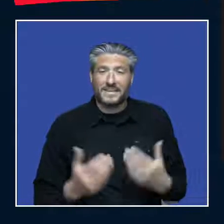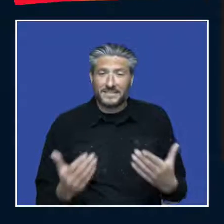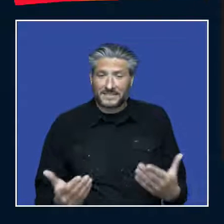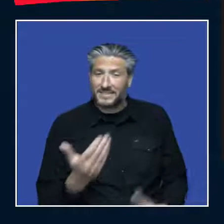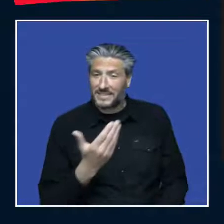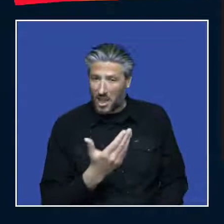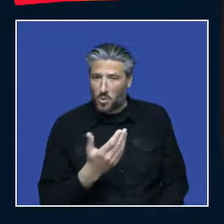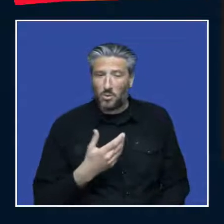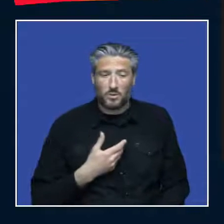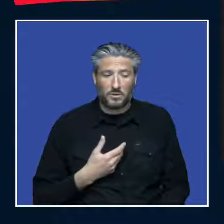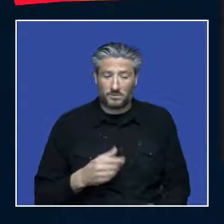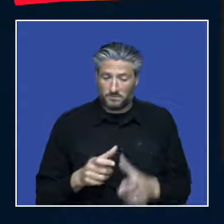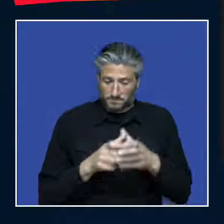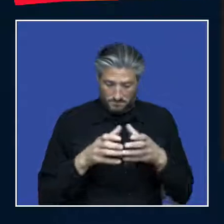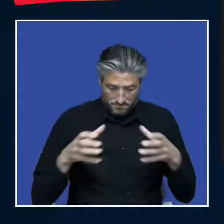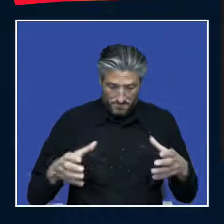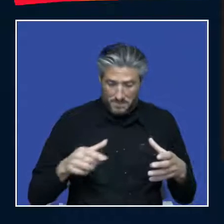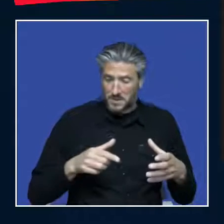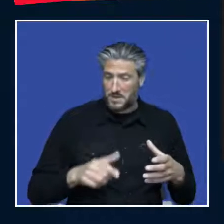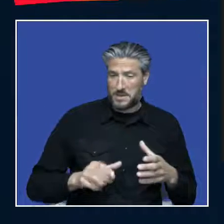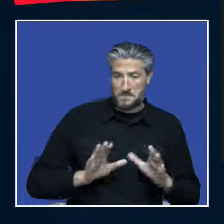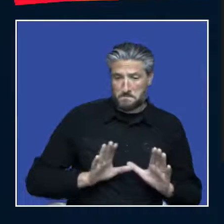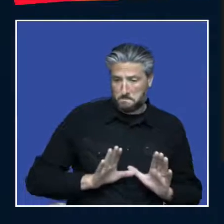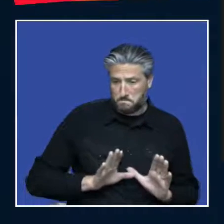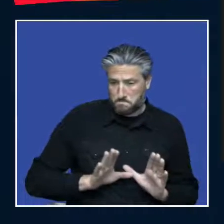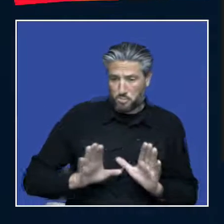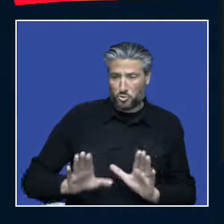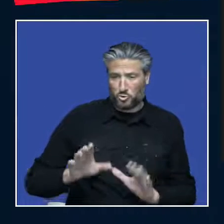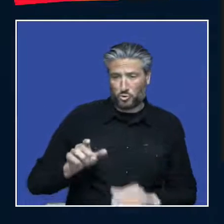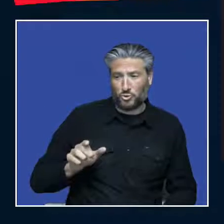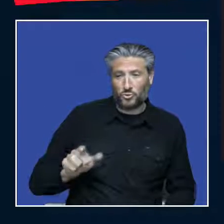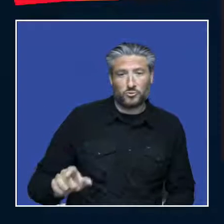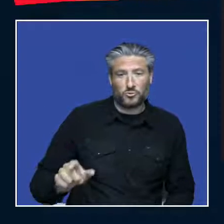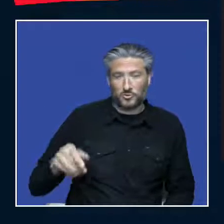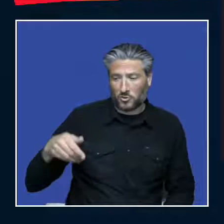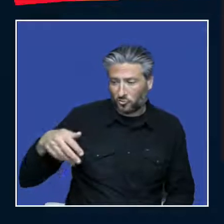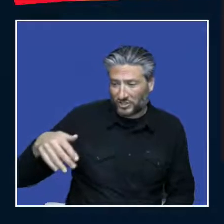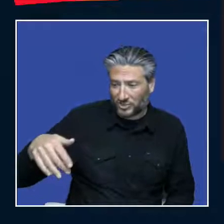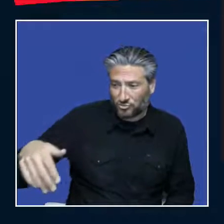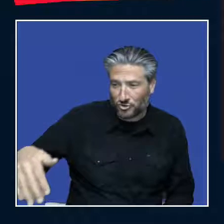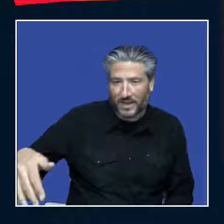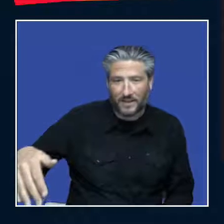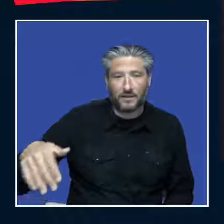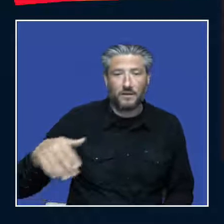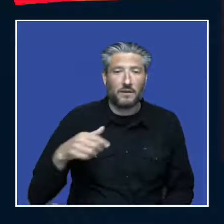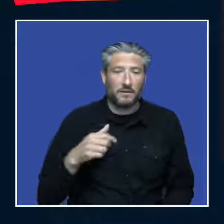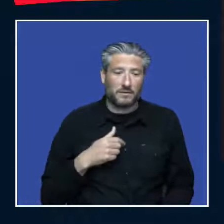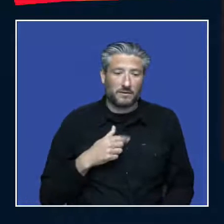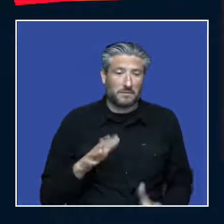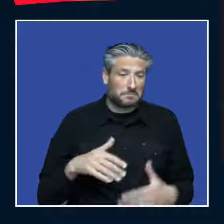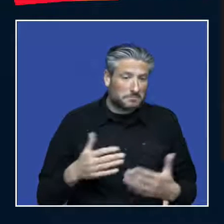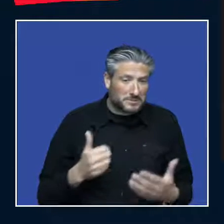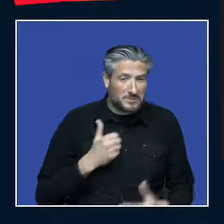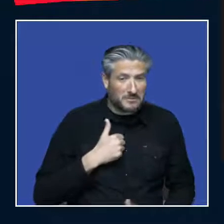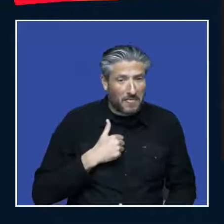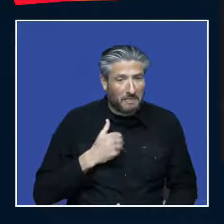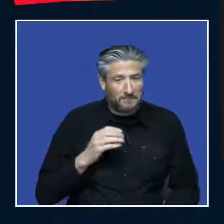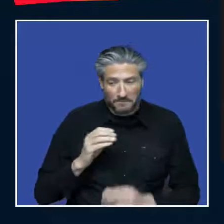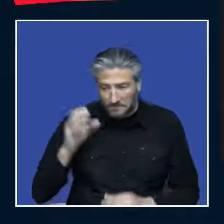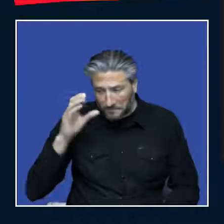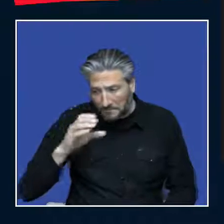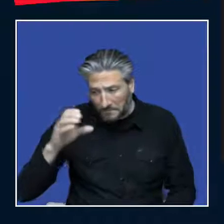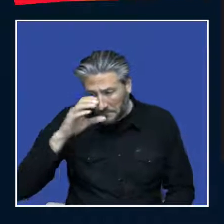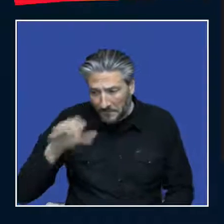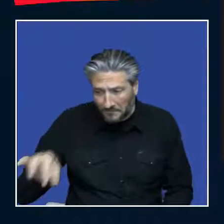my registry, I first need to tag it. You can also find it on the registry and go on Quick Start. It will actually guide you through this with